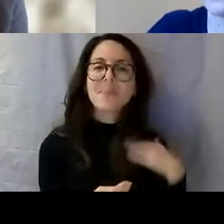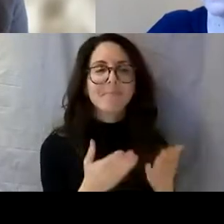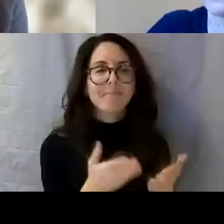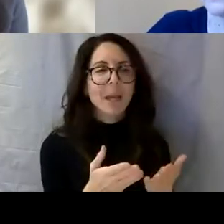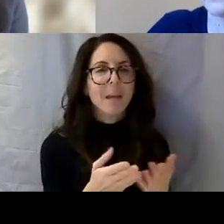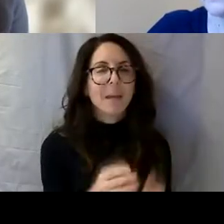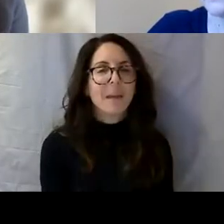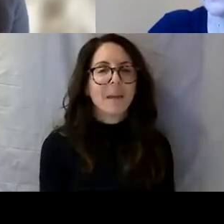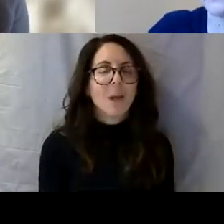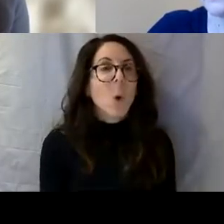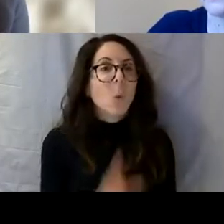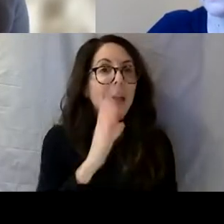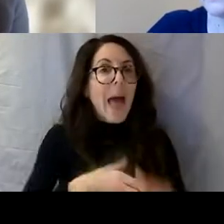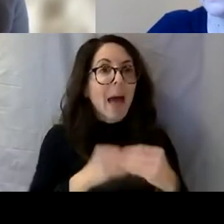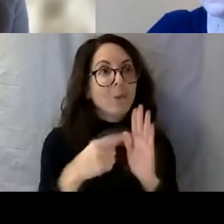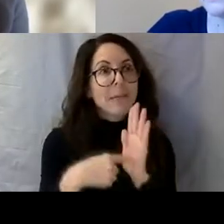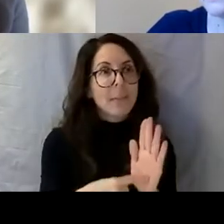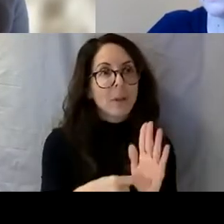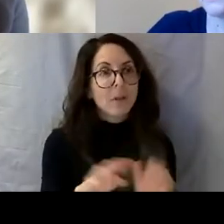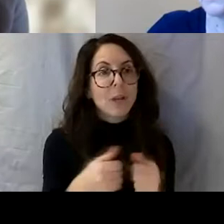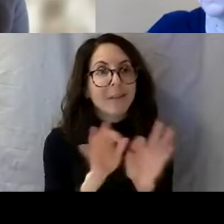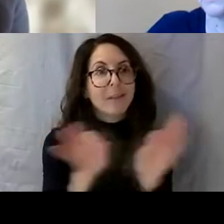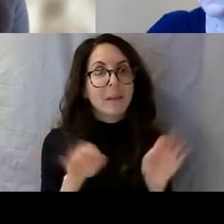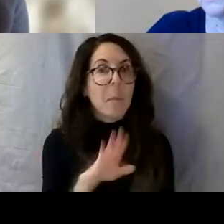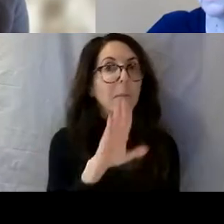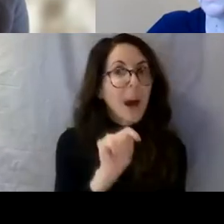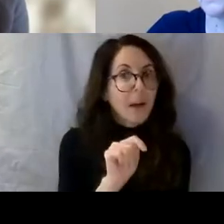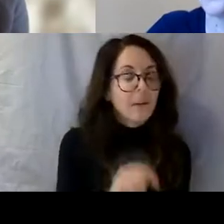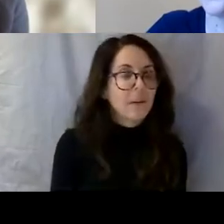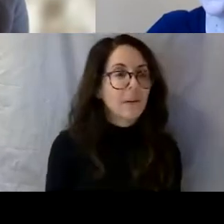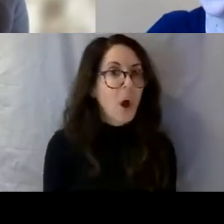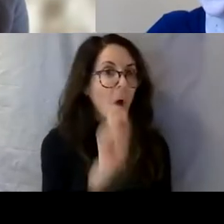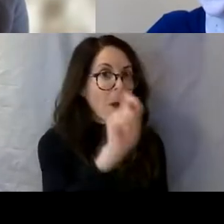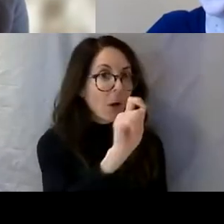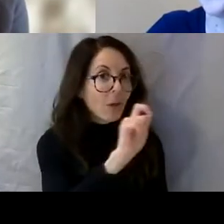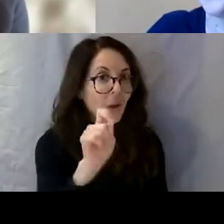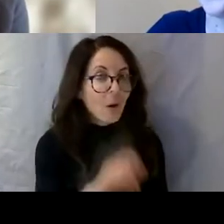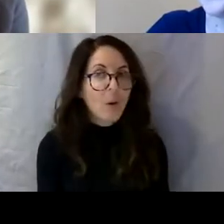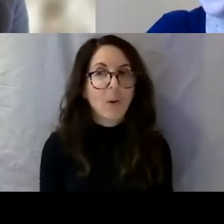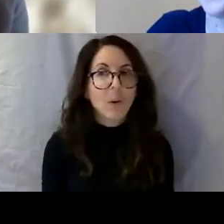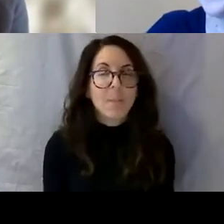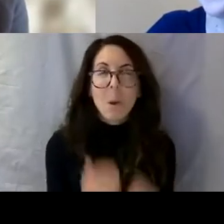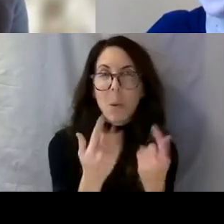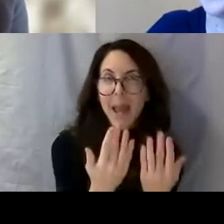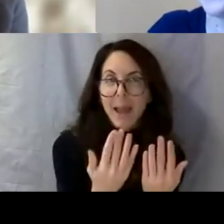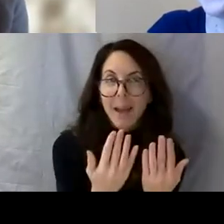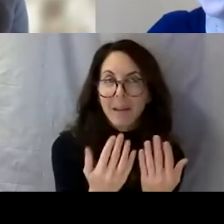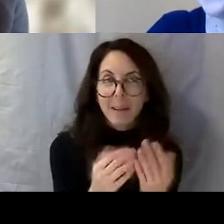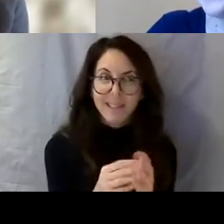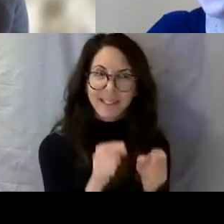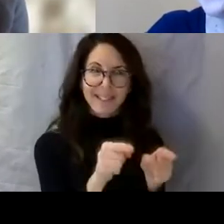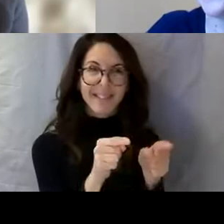phrases. But, although, however, on the other hand, these are things that